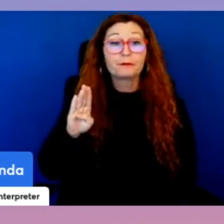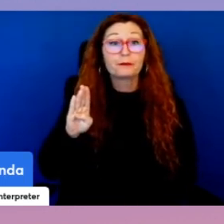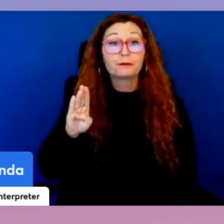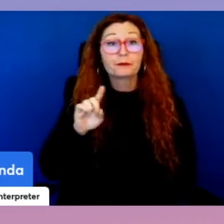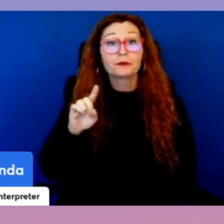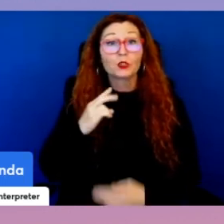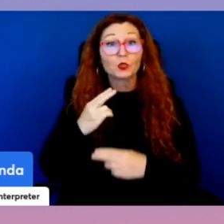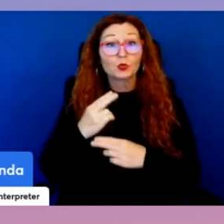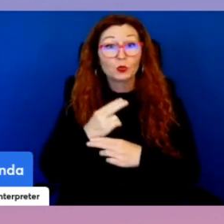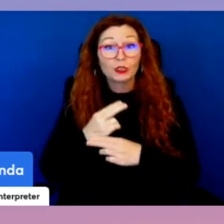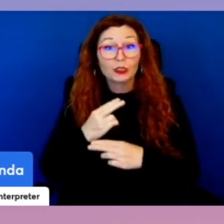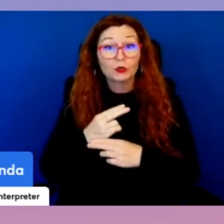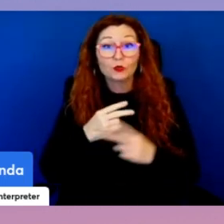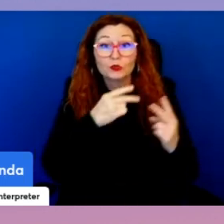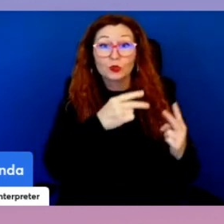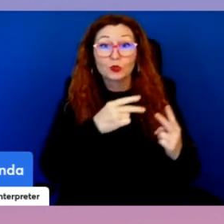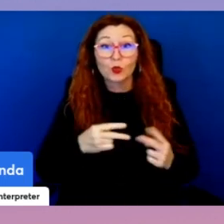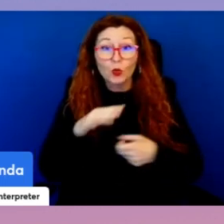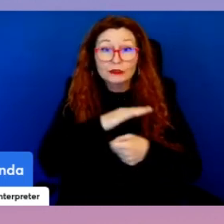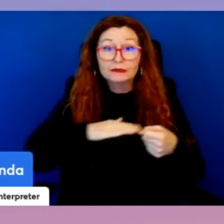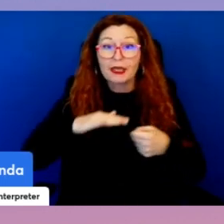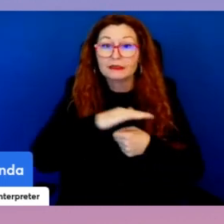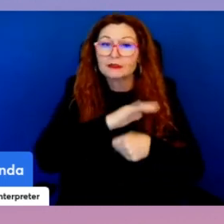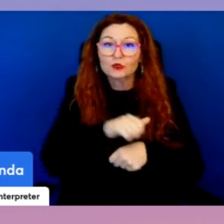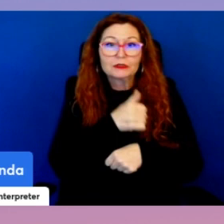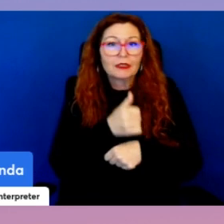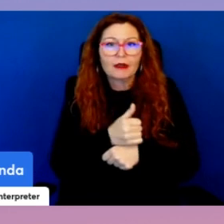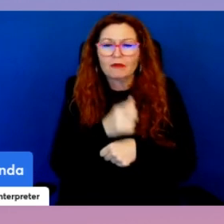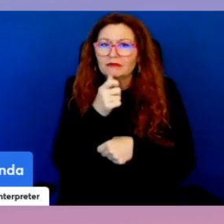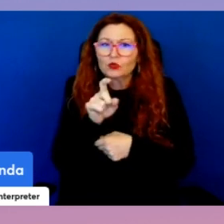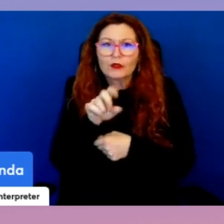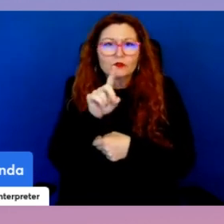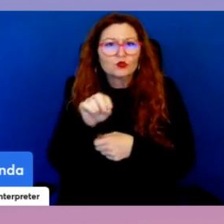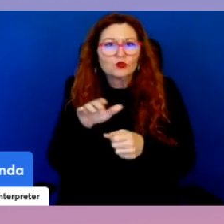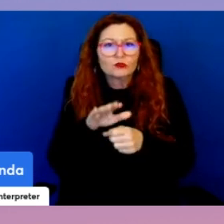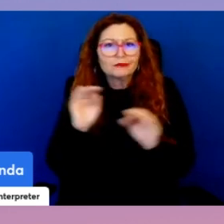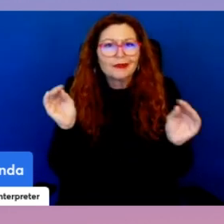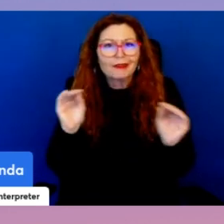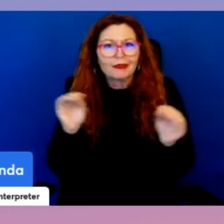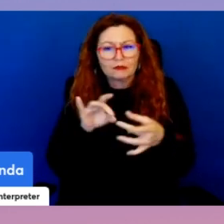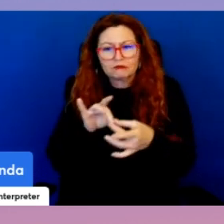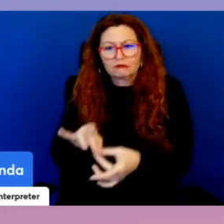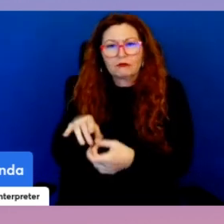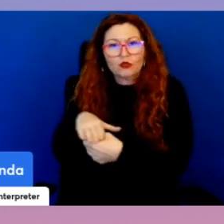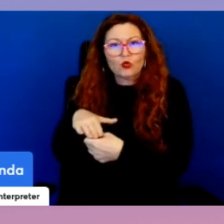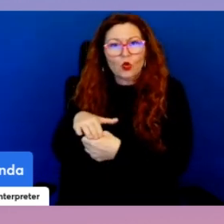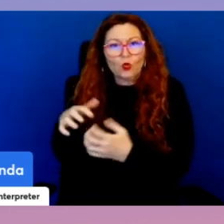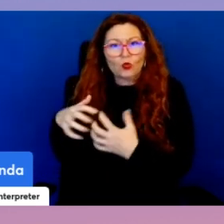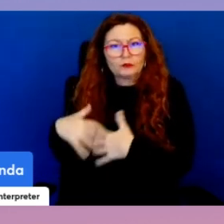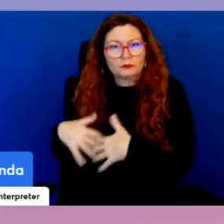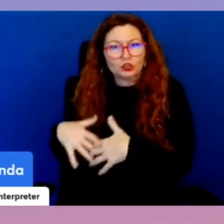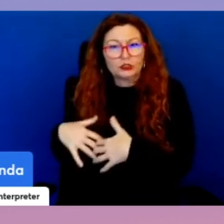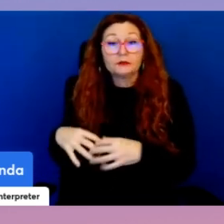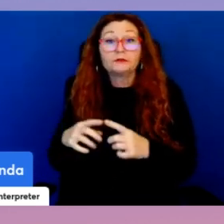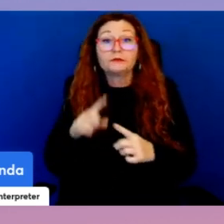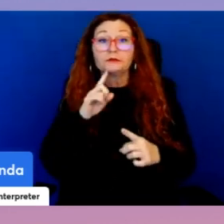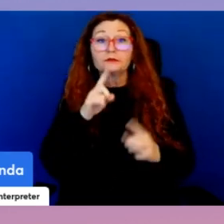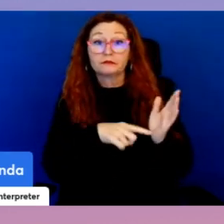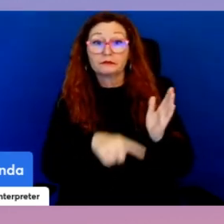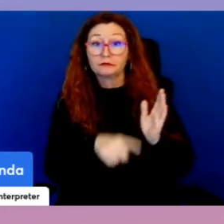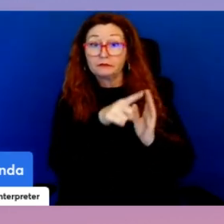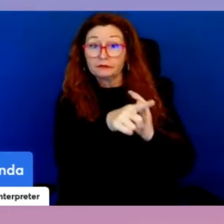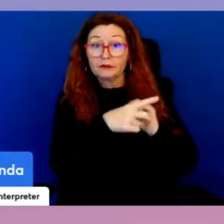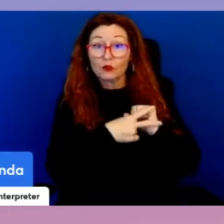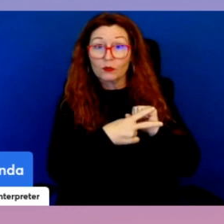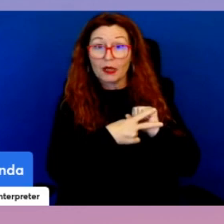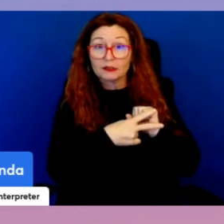code spaces to get this all set up without having to do anything on your local machine. So if you go to our repository here,